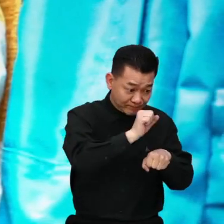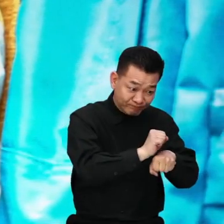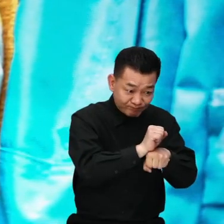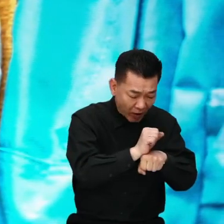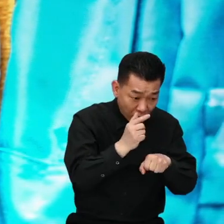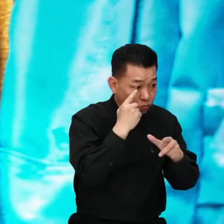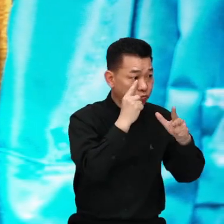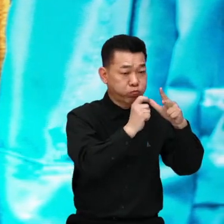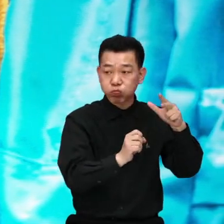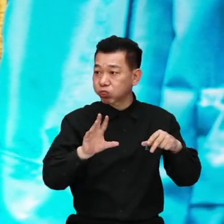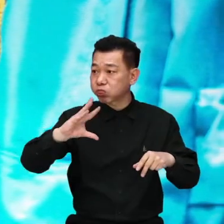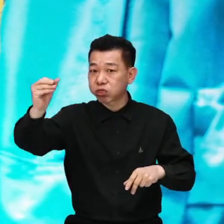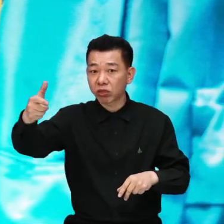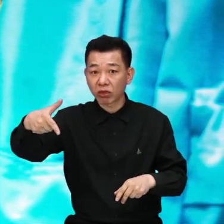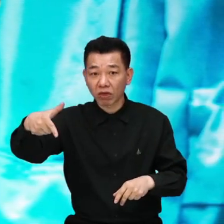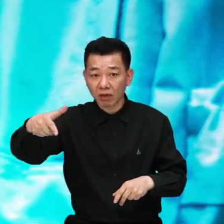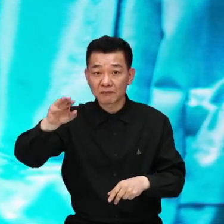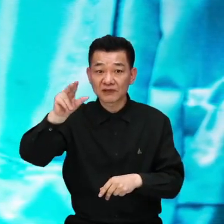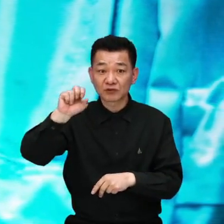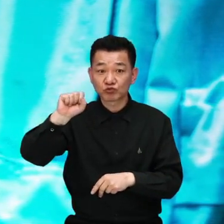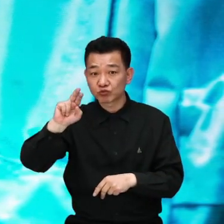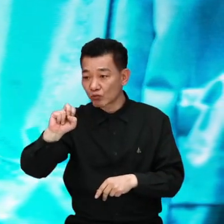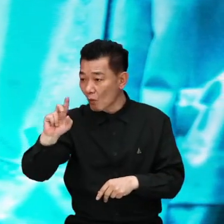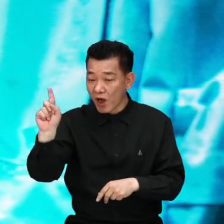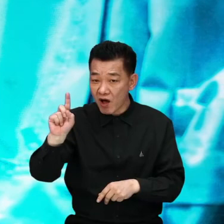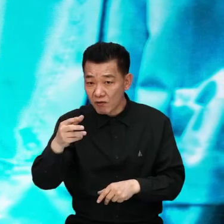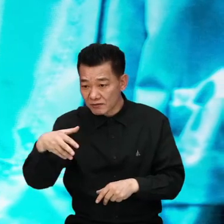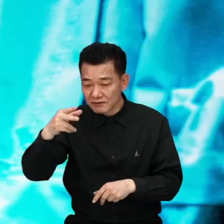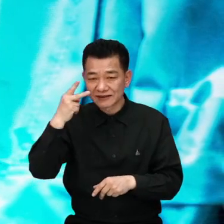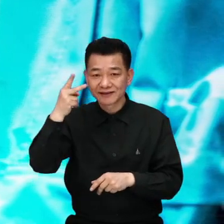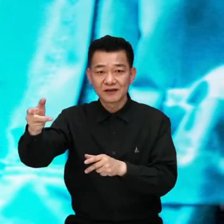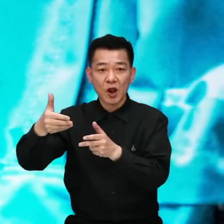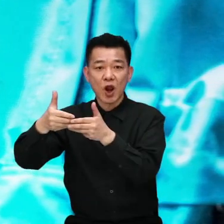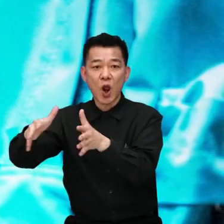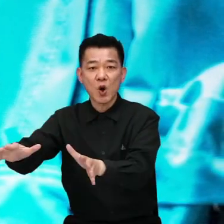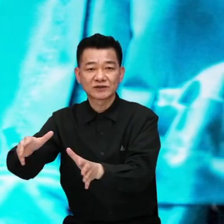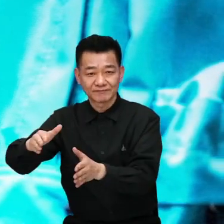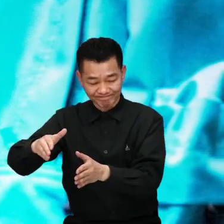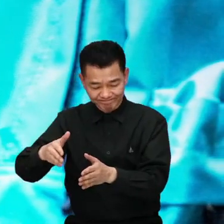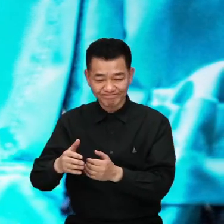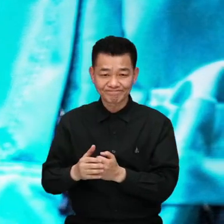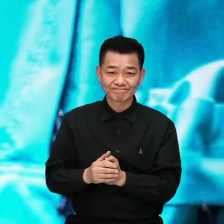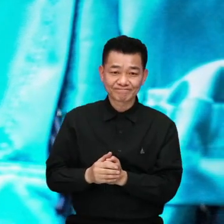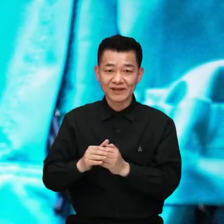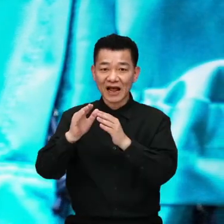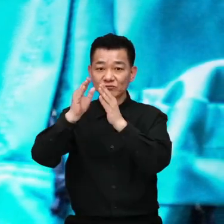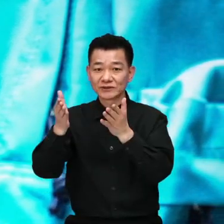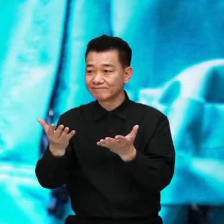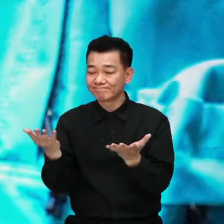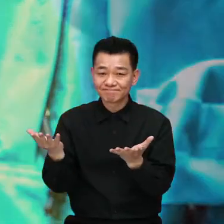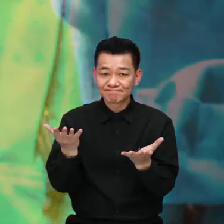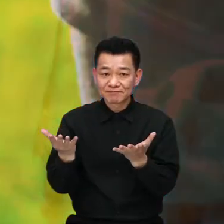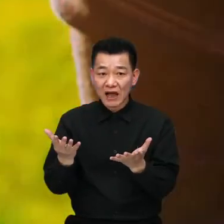One day, when his grandfather was doing something else, he went outside the house and got lost on the street.